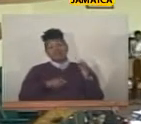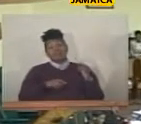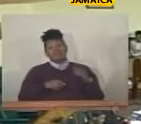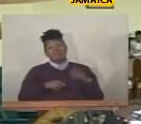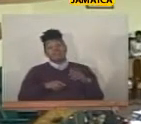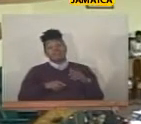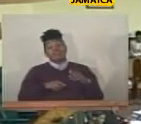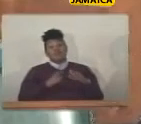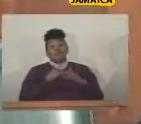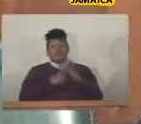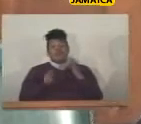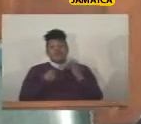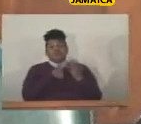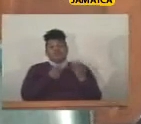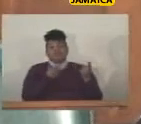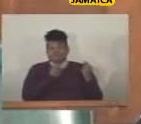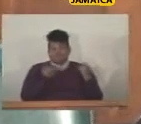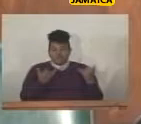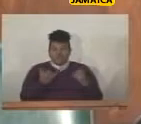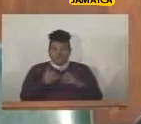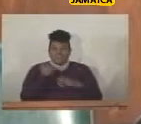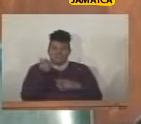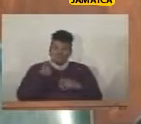are standing.